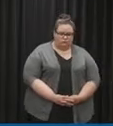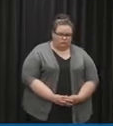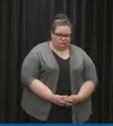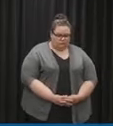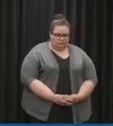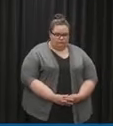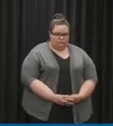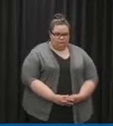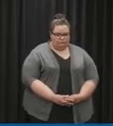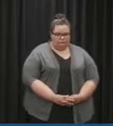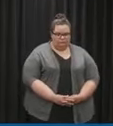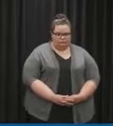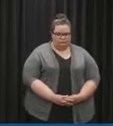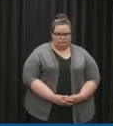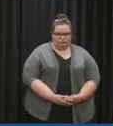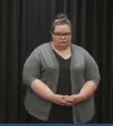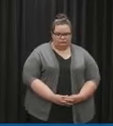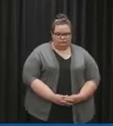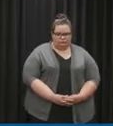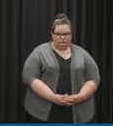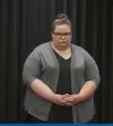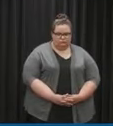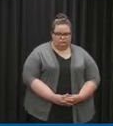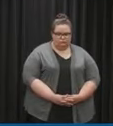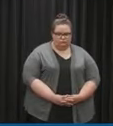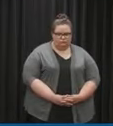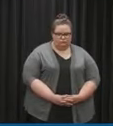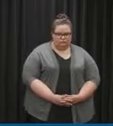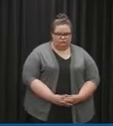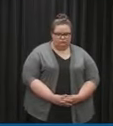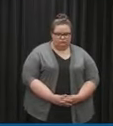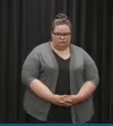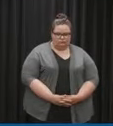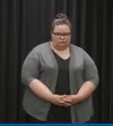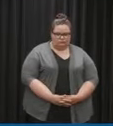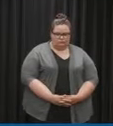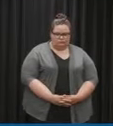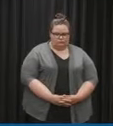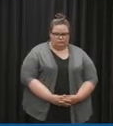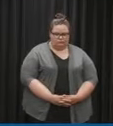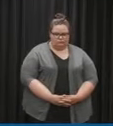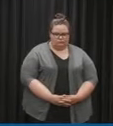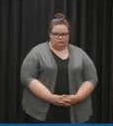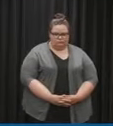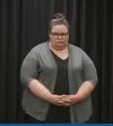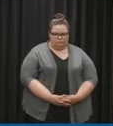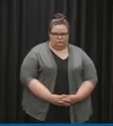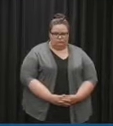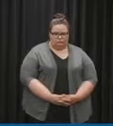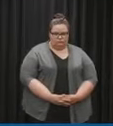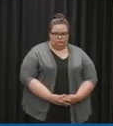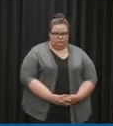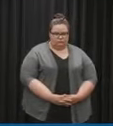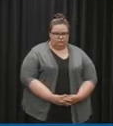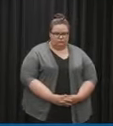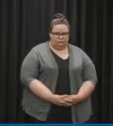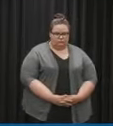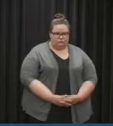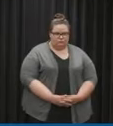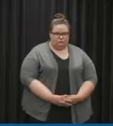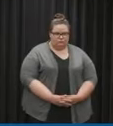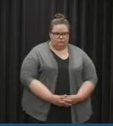congratulating the other team. And prizes will not be given immediately after an event, but instead